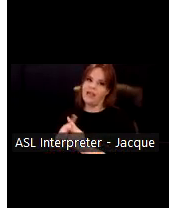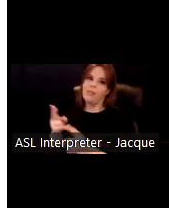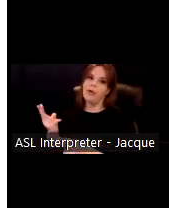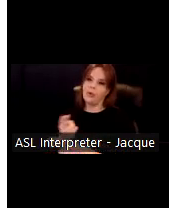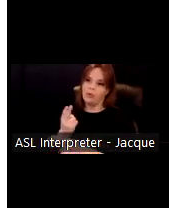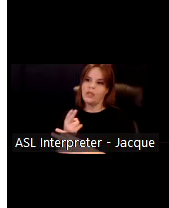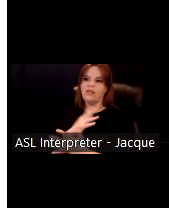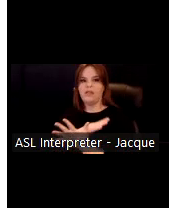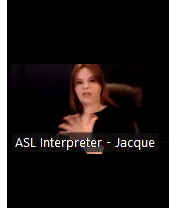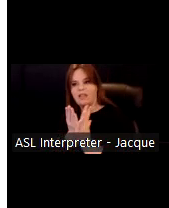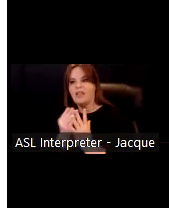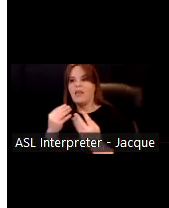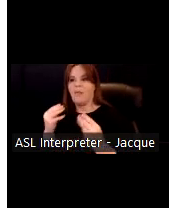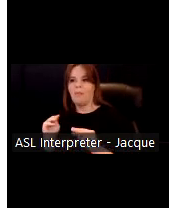day.